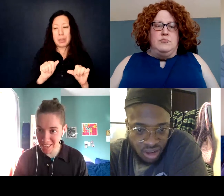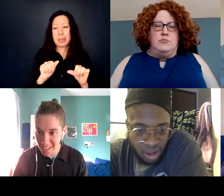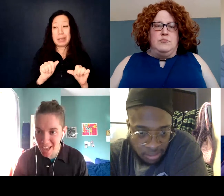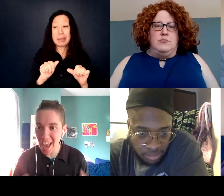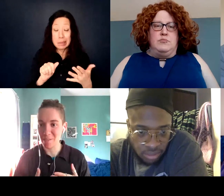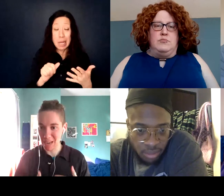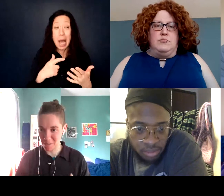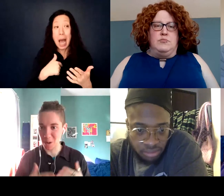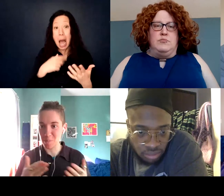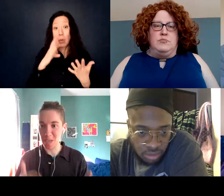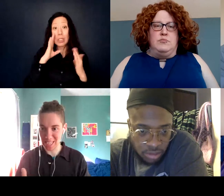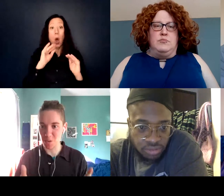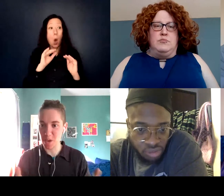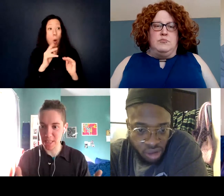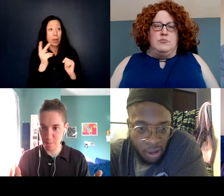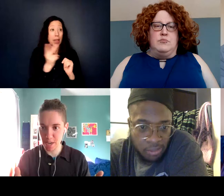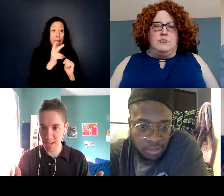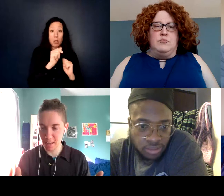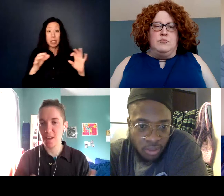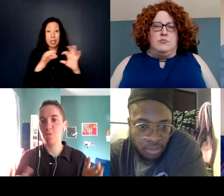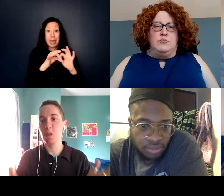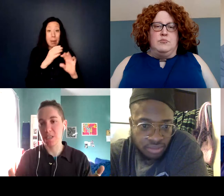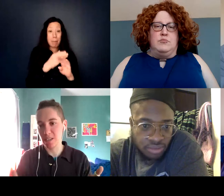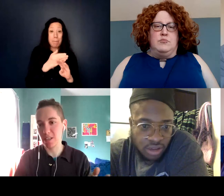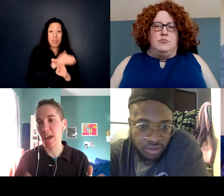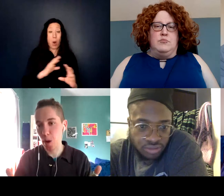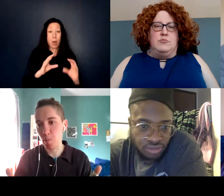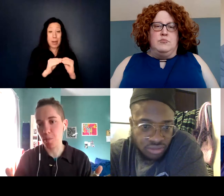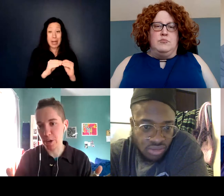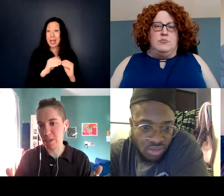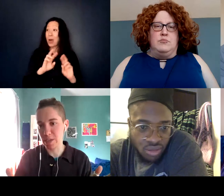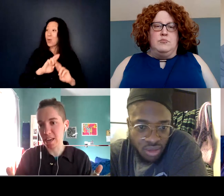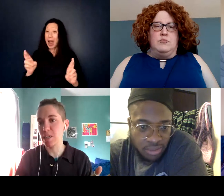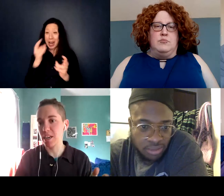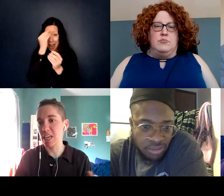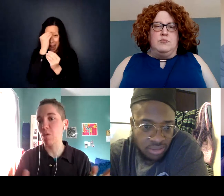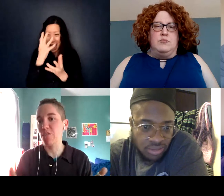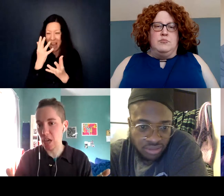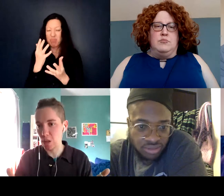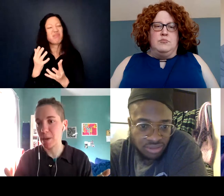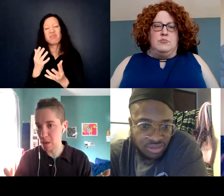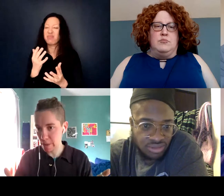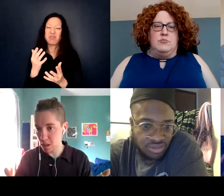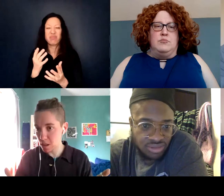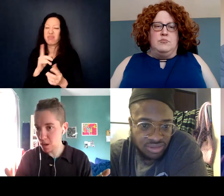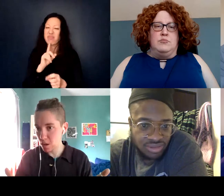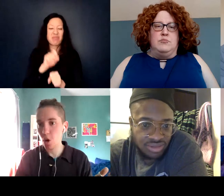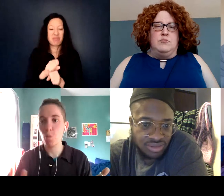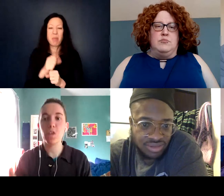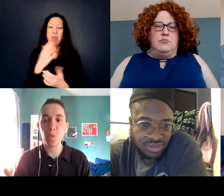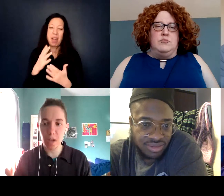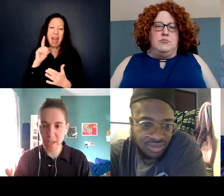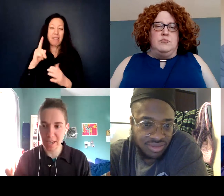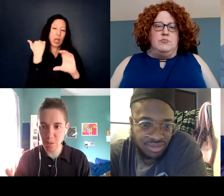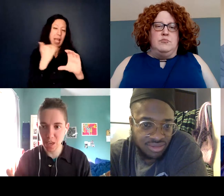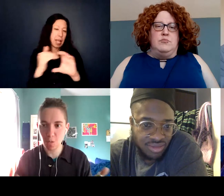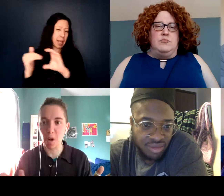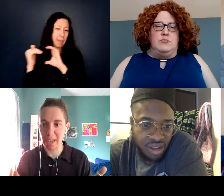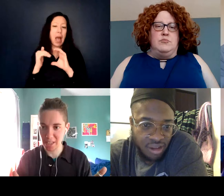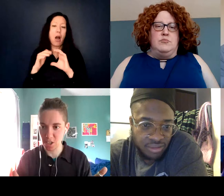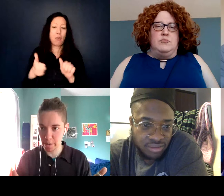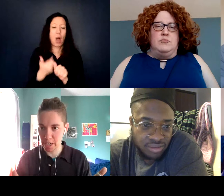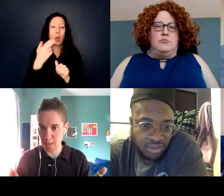this meeting and I would have an update to give you in the meeting. Realistically, I'm probably going to end up sending you a follow-up email with what Nick